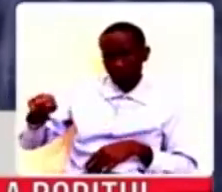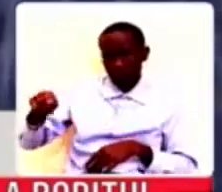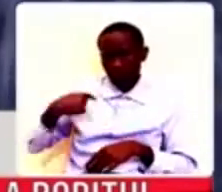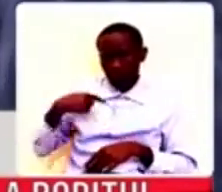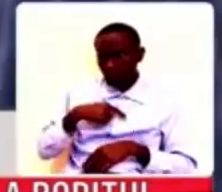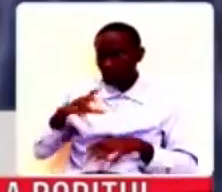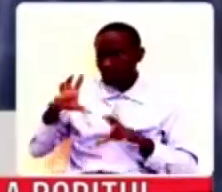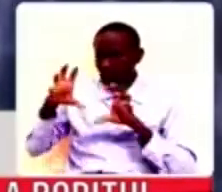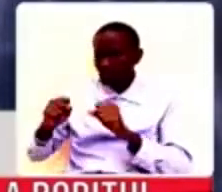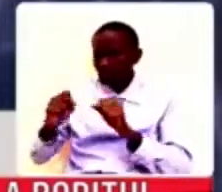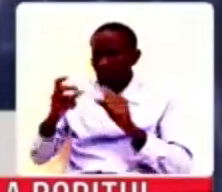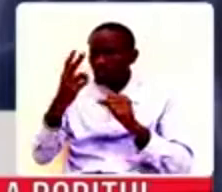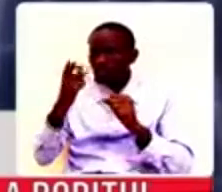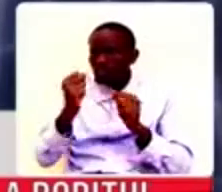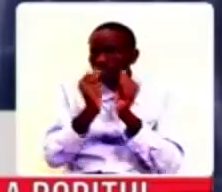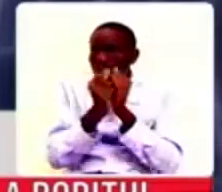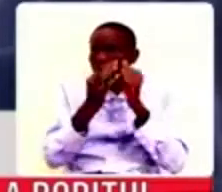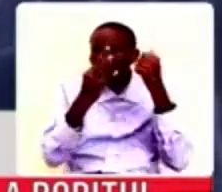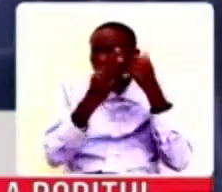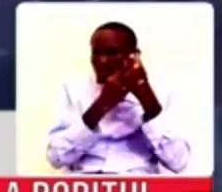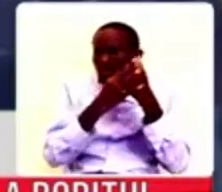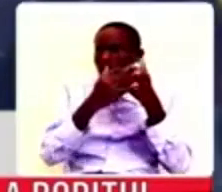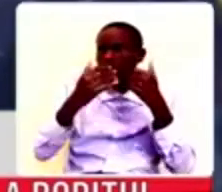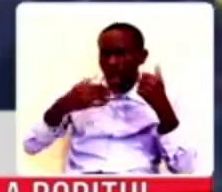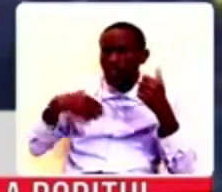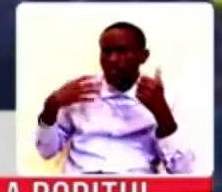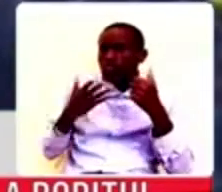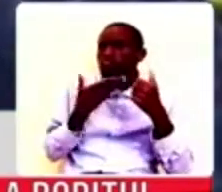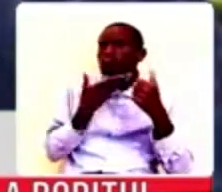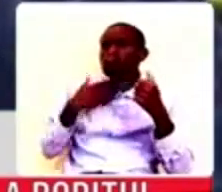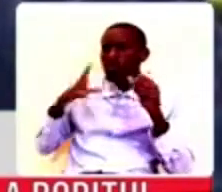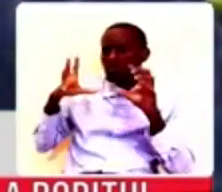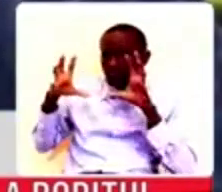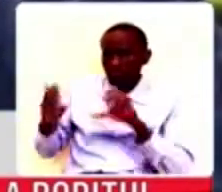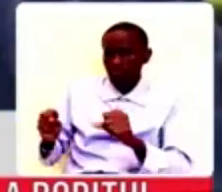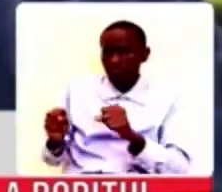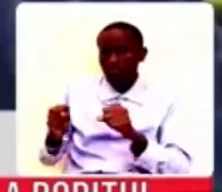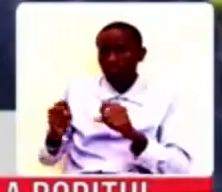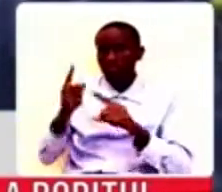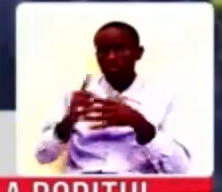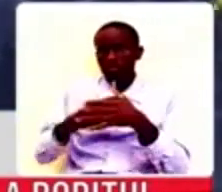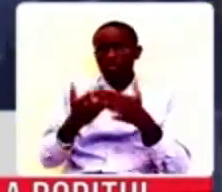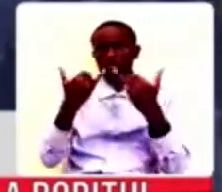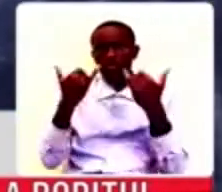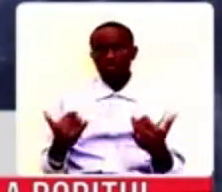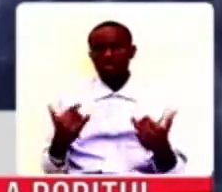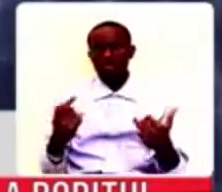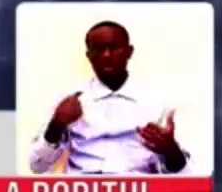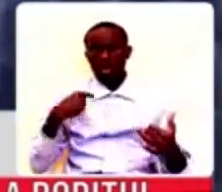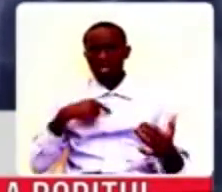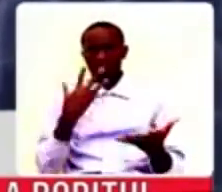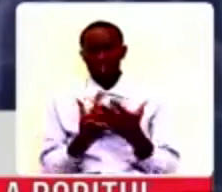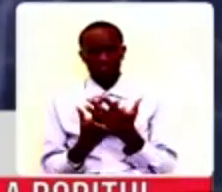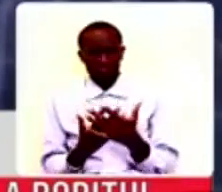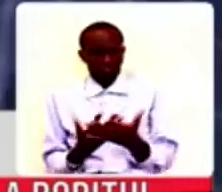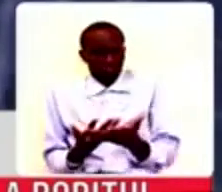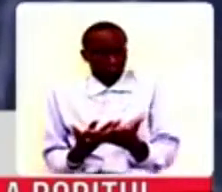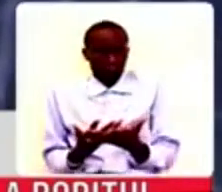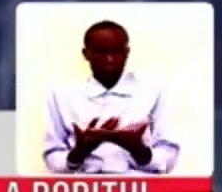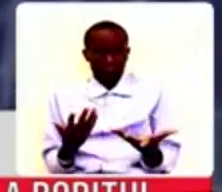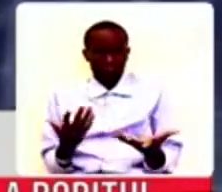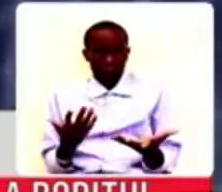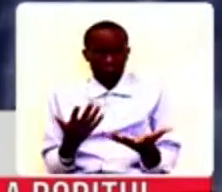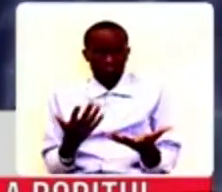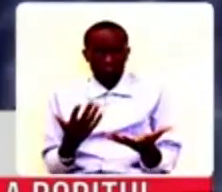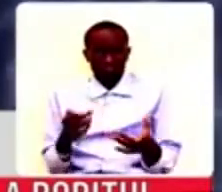to complain that there are some fraudsters who are taking it away that suddenly now we are the culprits. I want to tell you here now, I'm not even